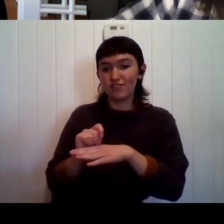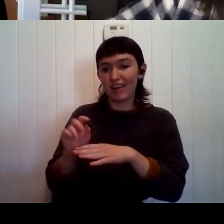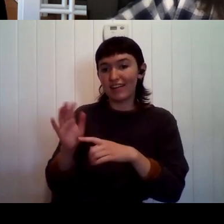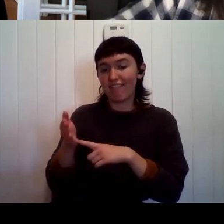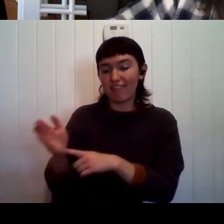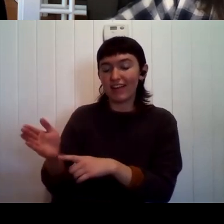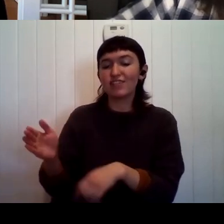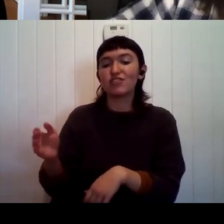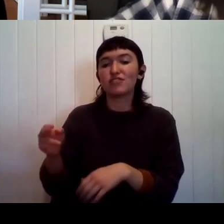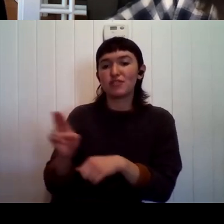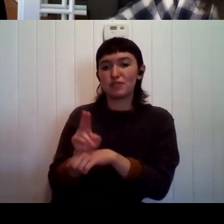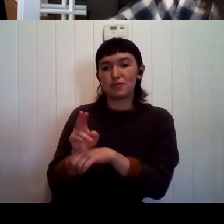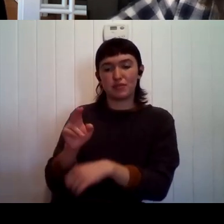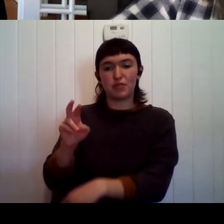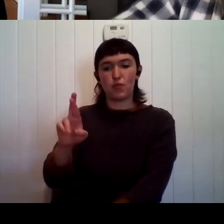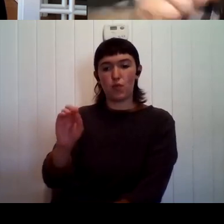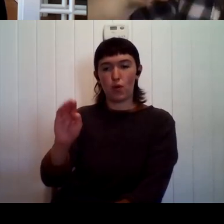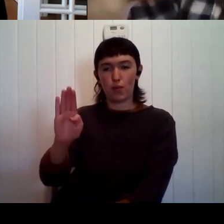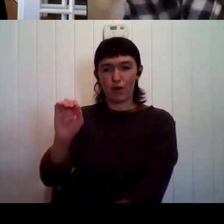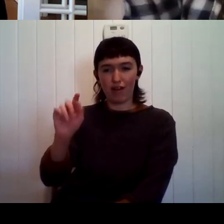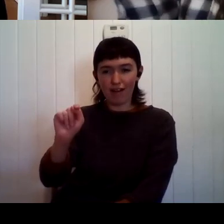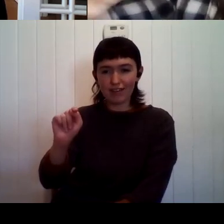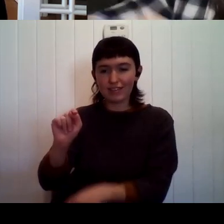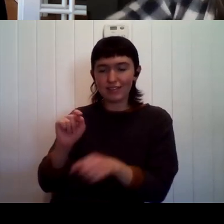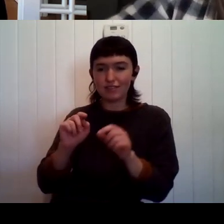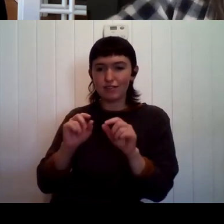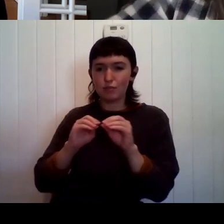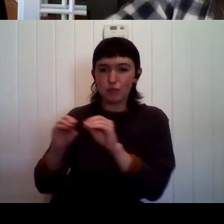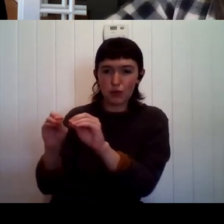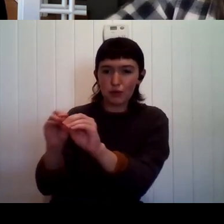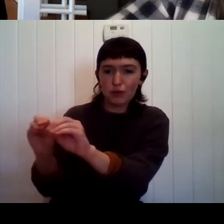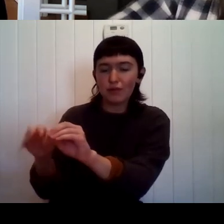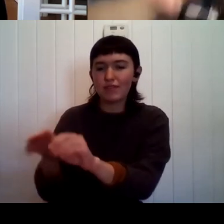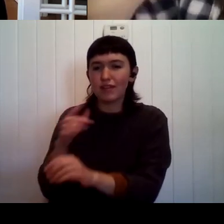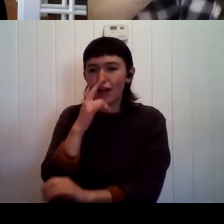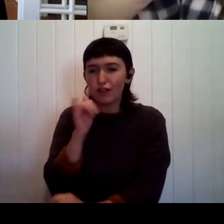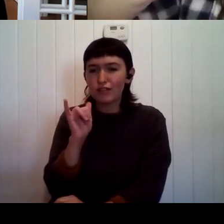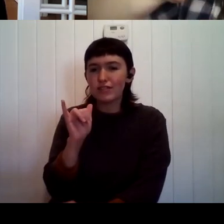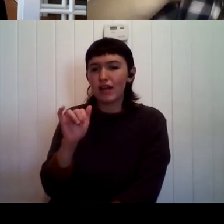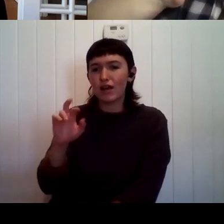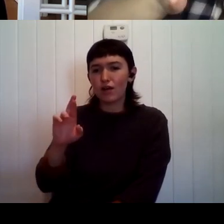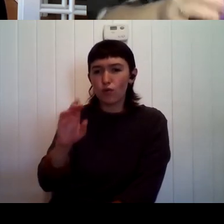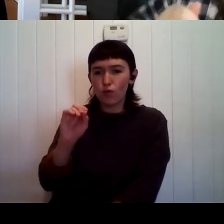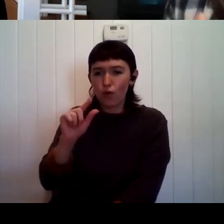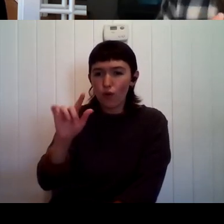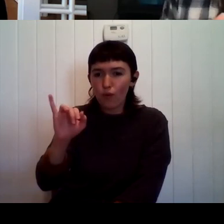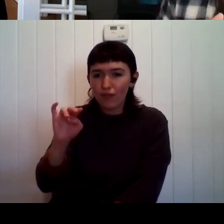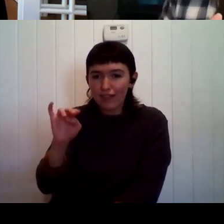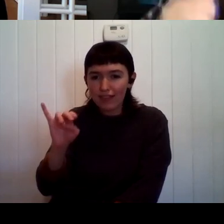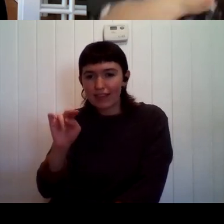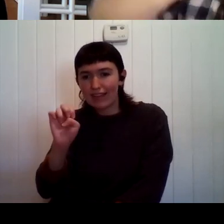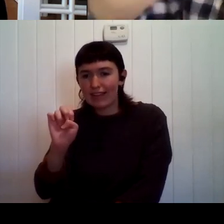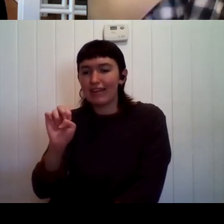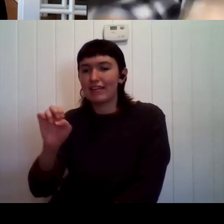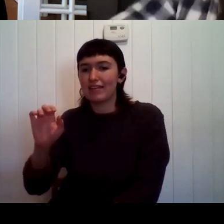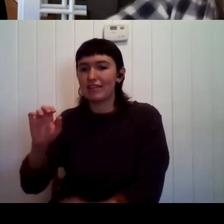in the chat for you all right now. It looks like a little like rolly, car robot with a little tank on top with a fish in it, and how the